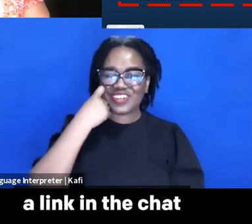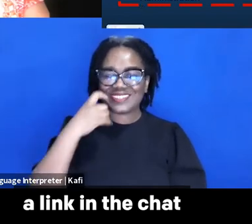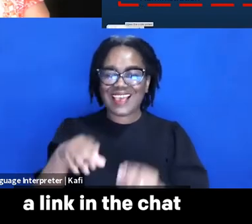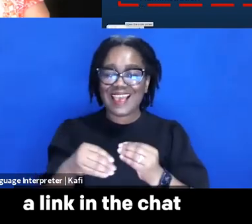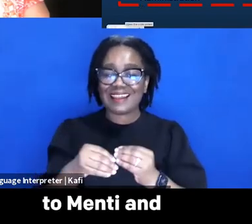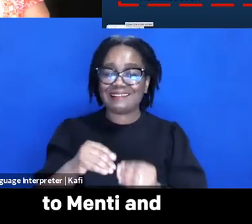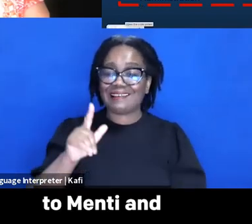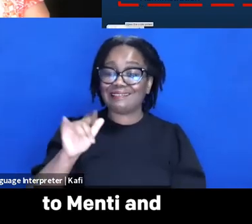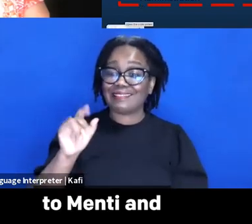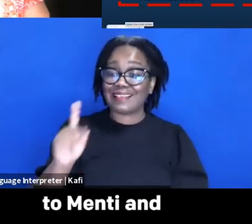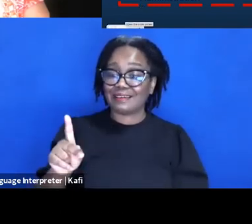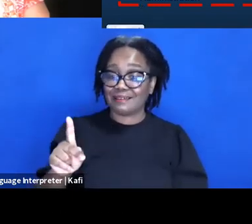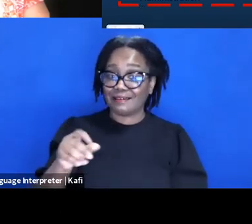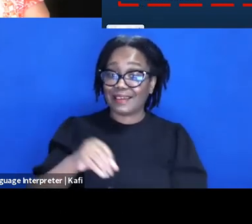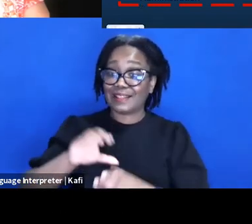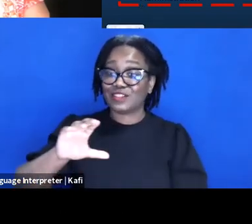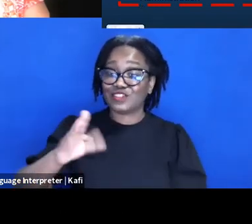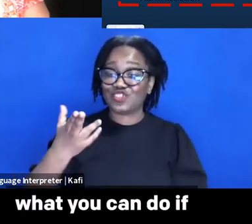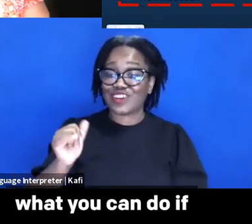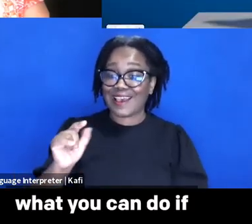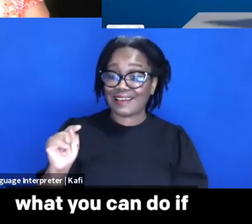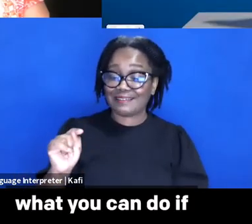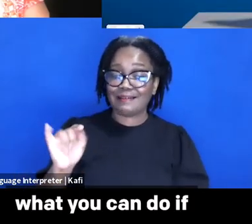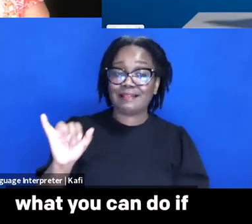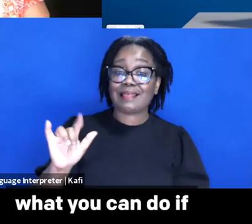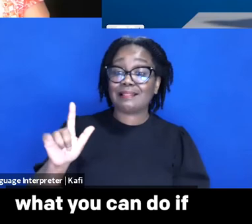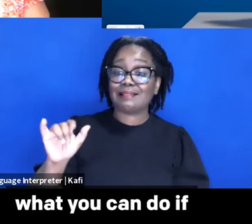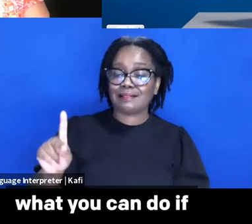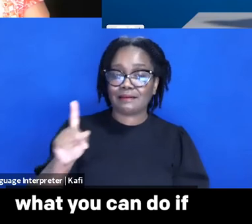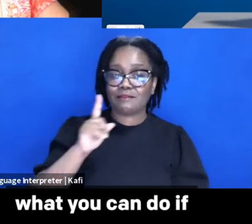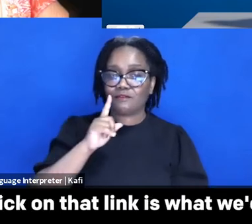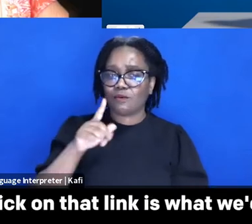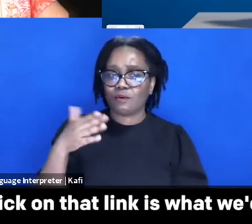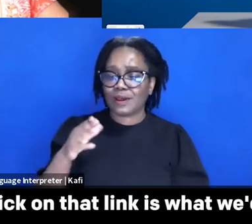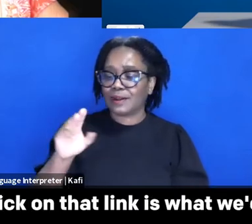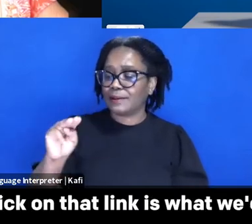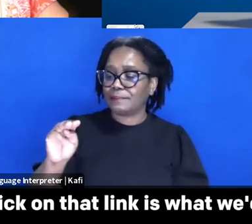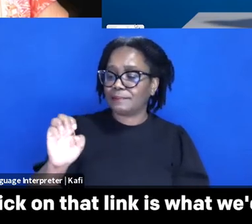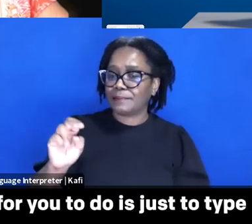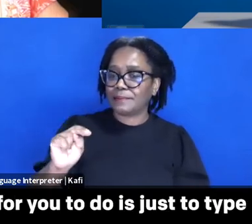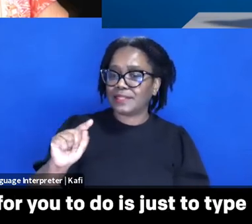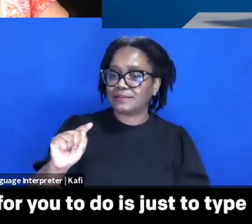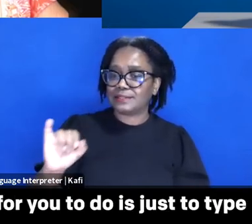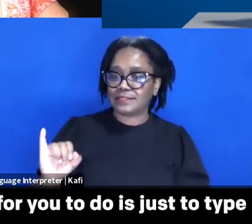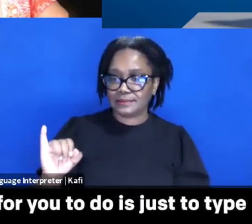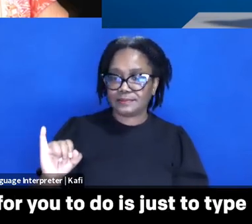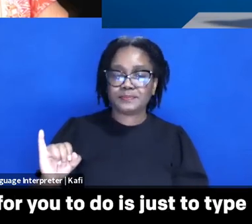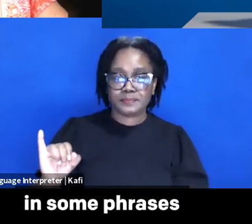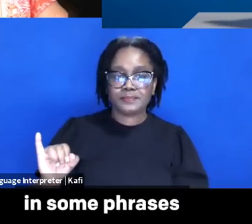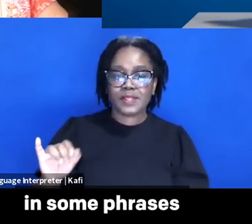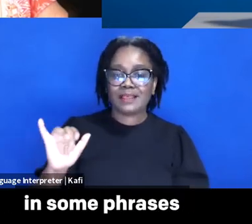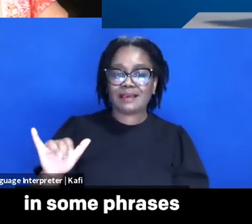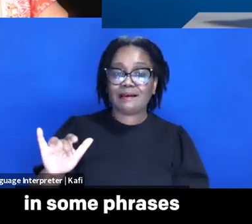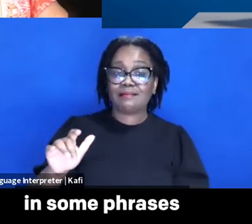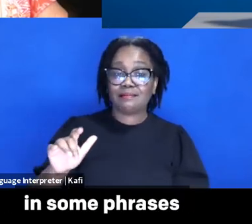chat to Menti. And what you can do if you click on that link is what we'd like for you to do is just to type